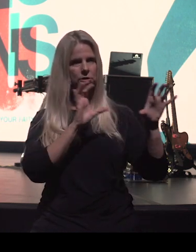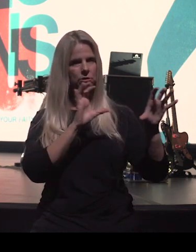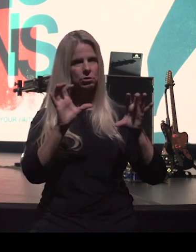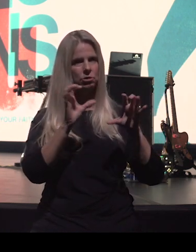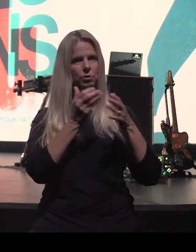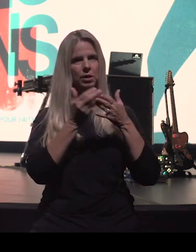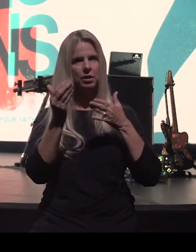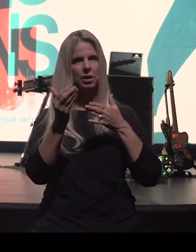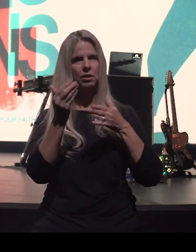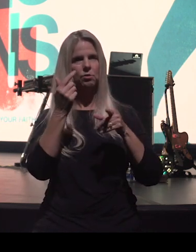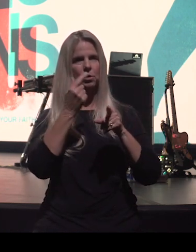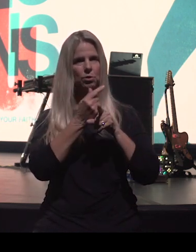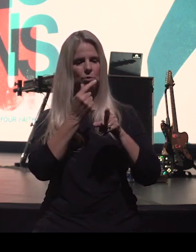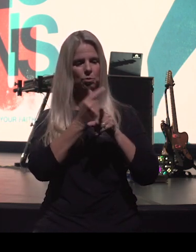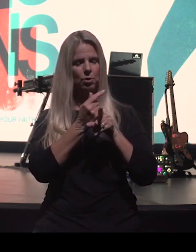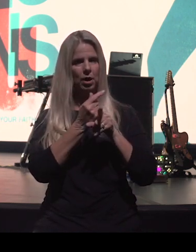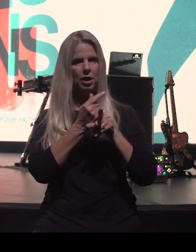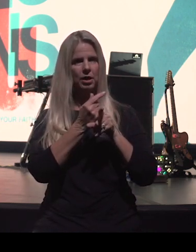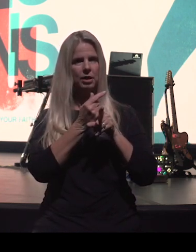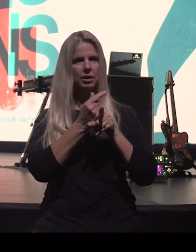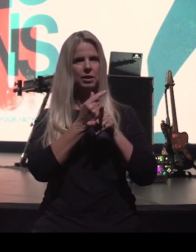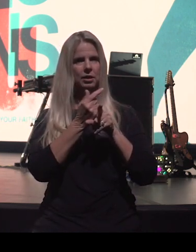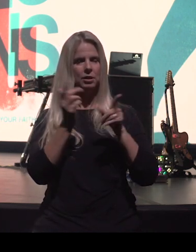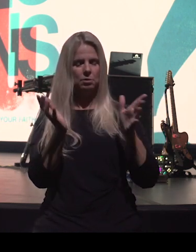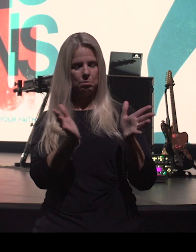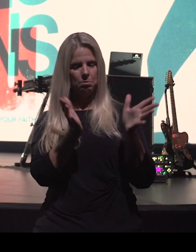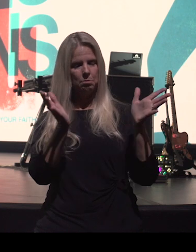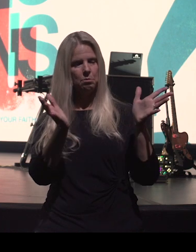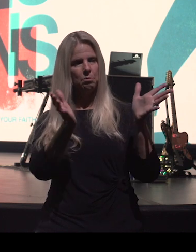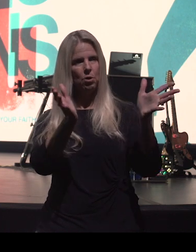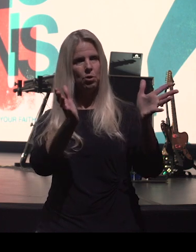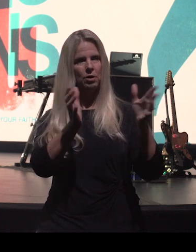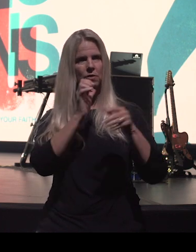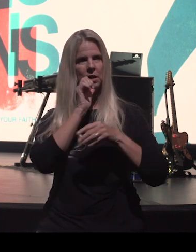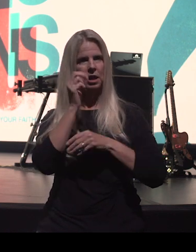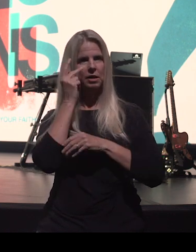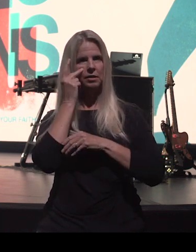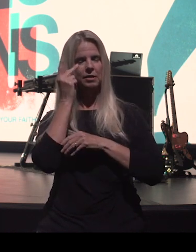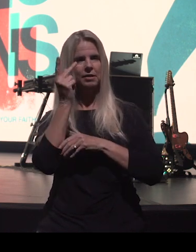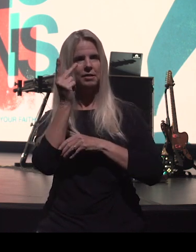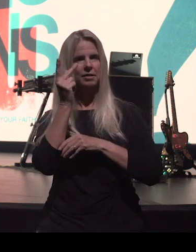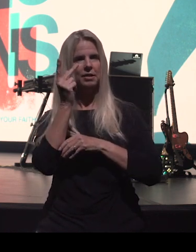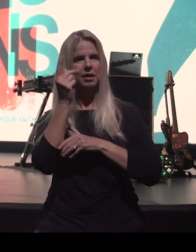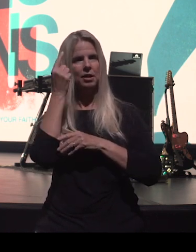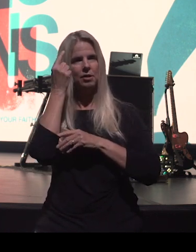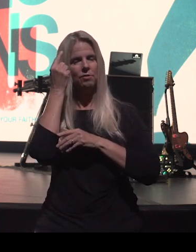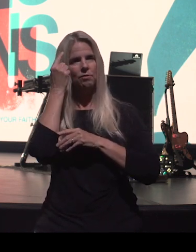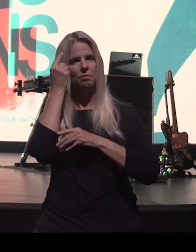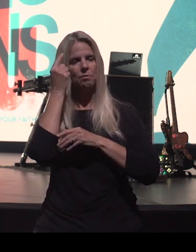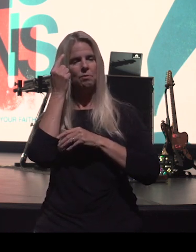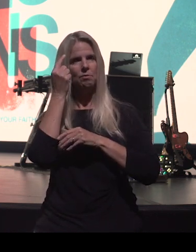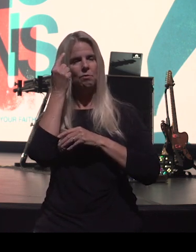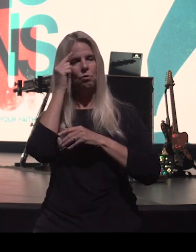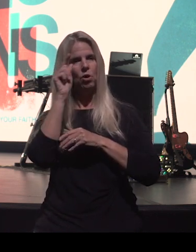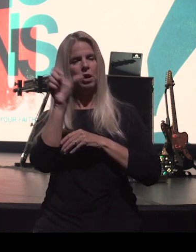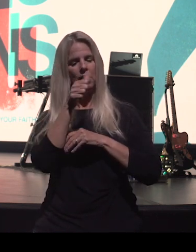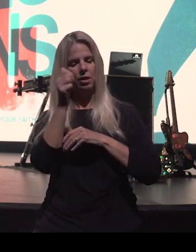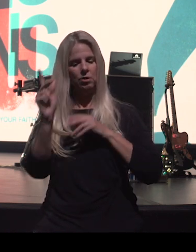do things to be seen by others. Do them to just live for an audience of one. Live for God.